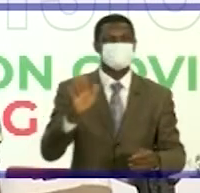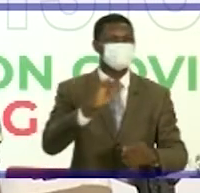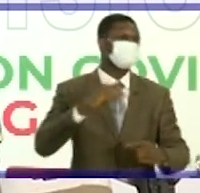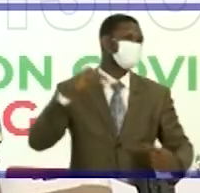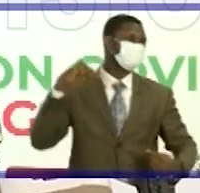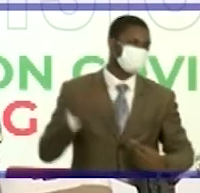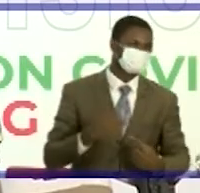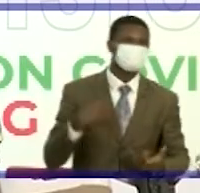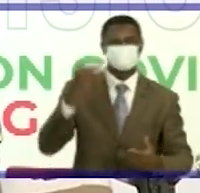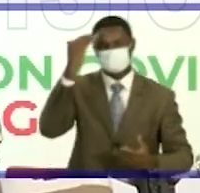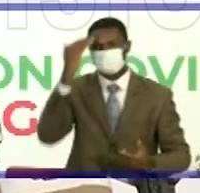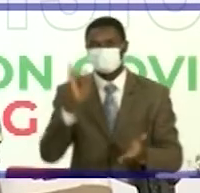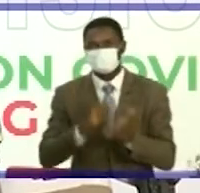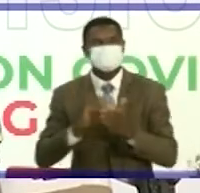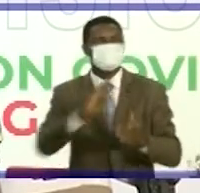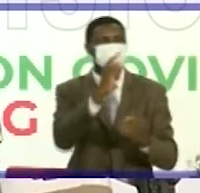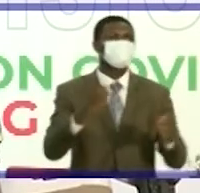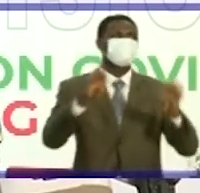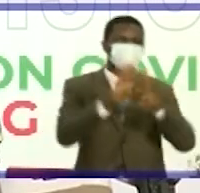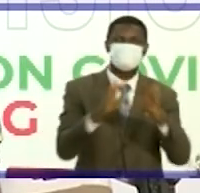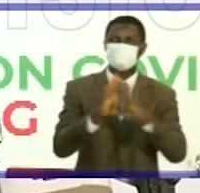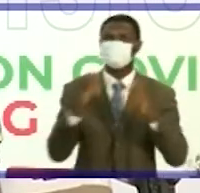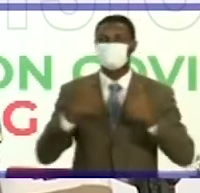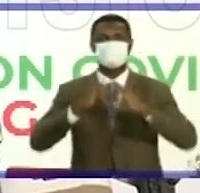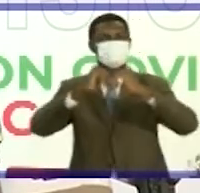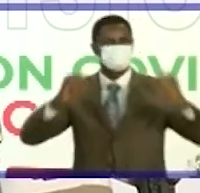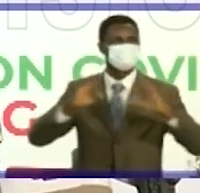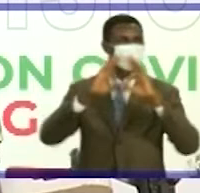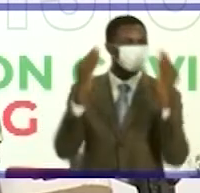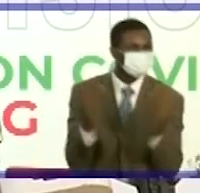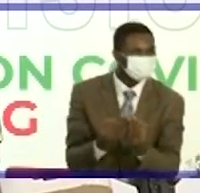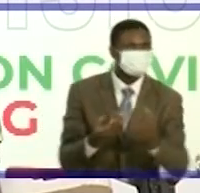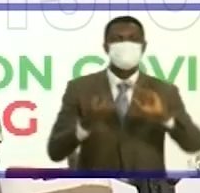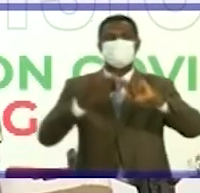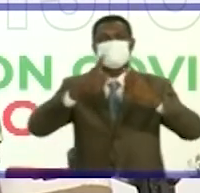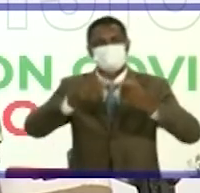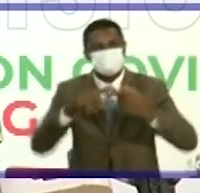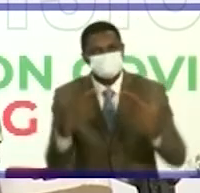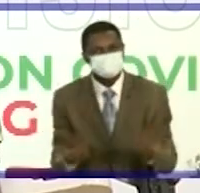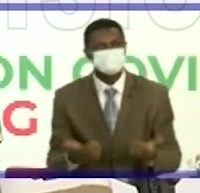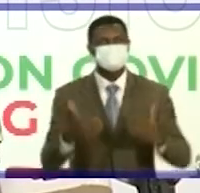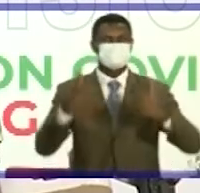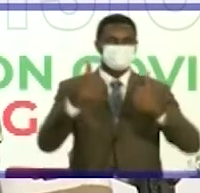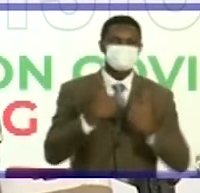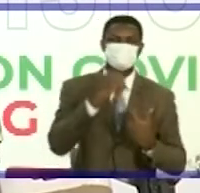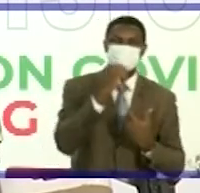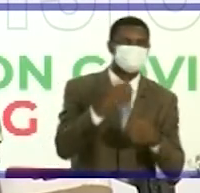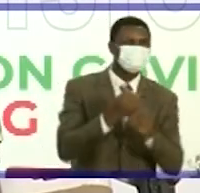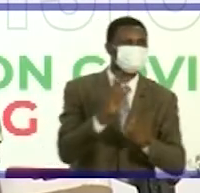this closure of airports has separated families and friends, had denied you access to